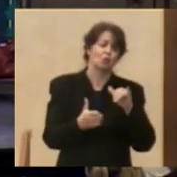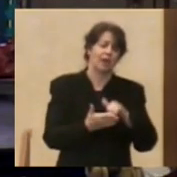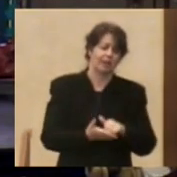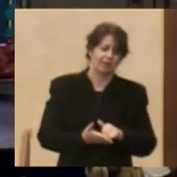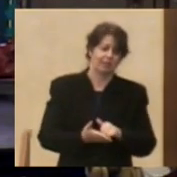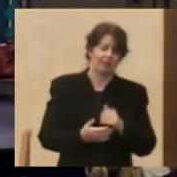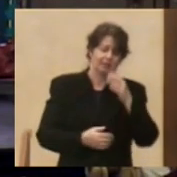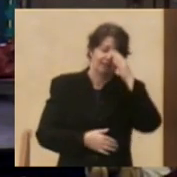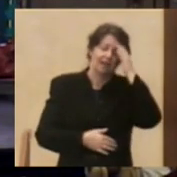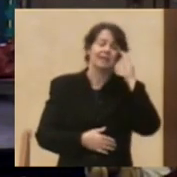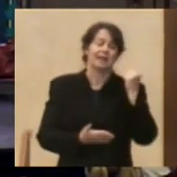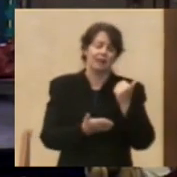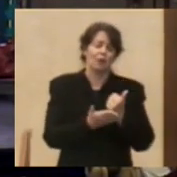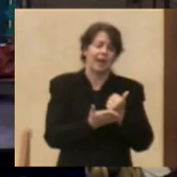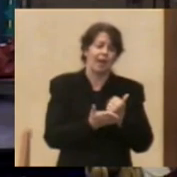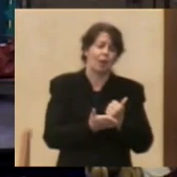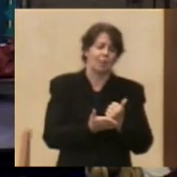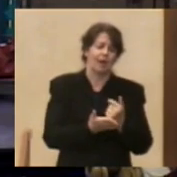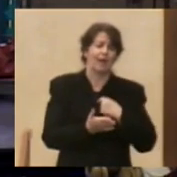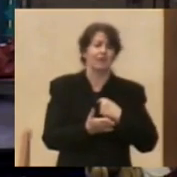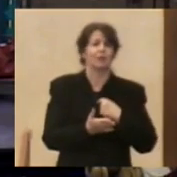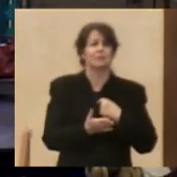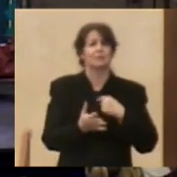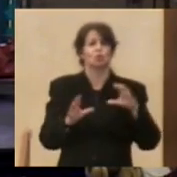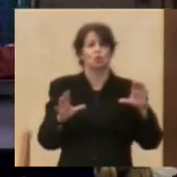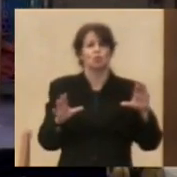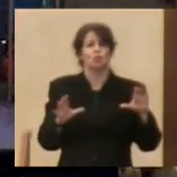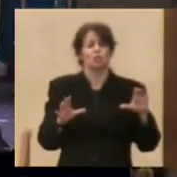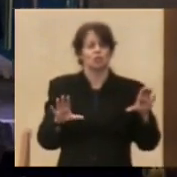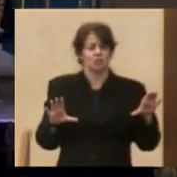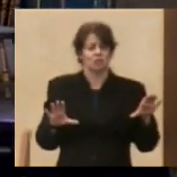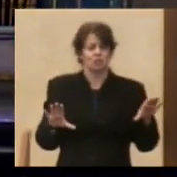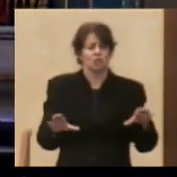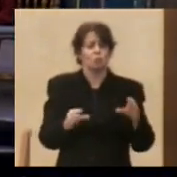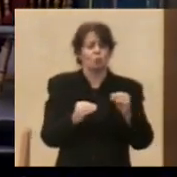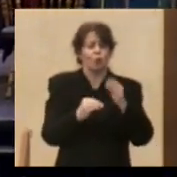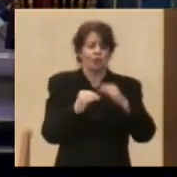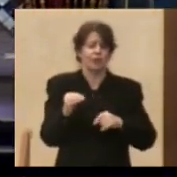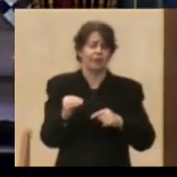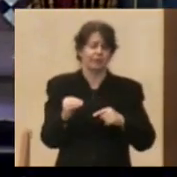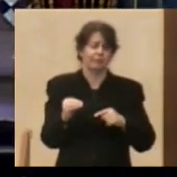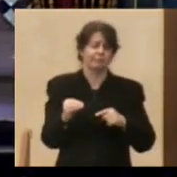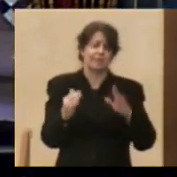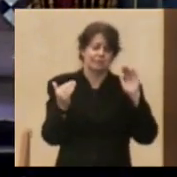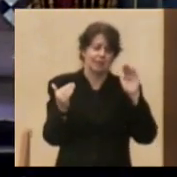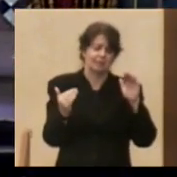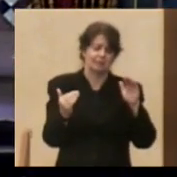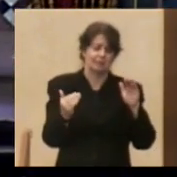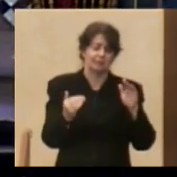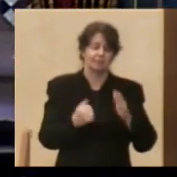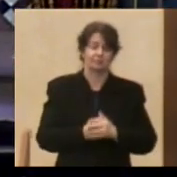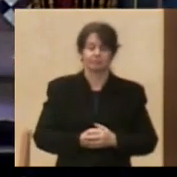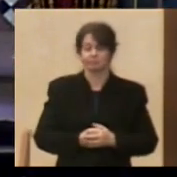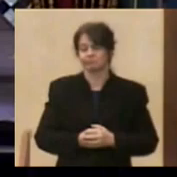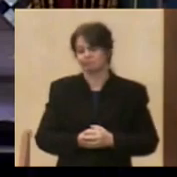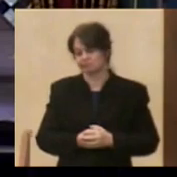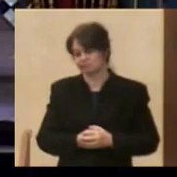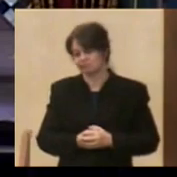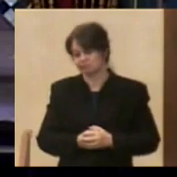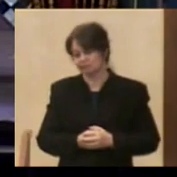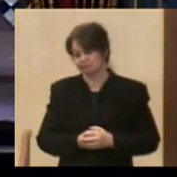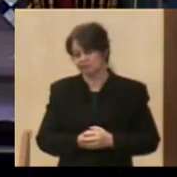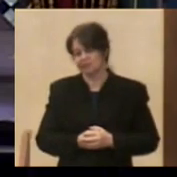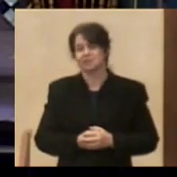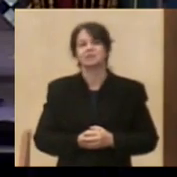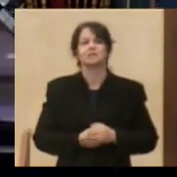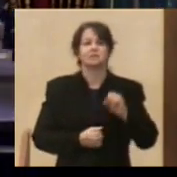know, I went the extra mile, so to speak. Yeah, you're right. That was part of the gospel reading, wasn't